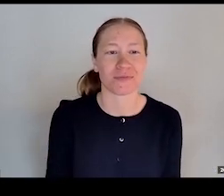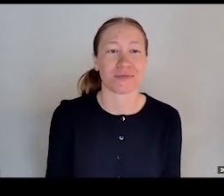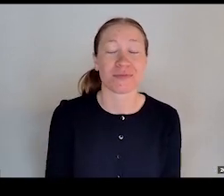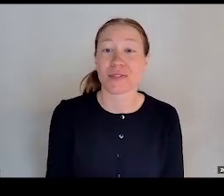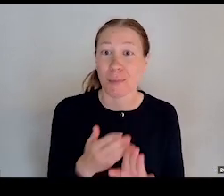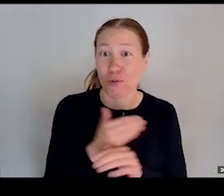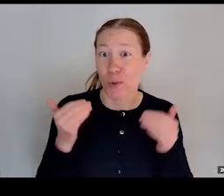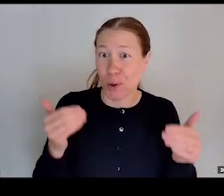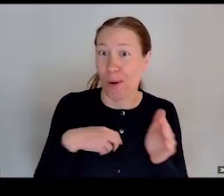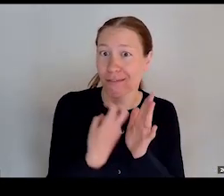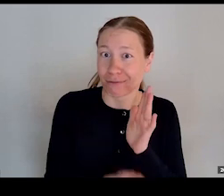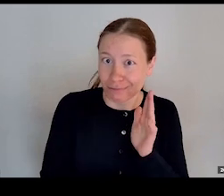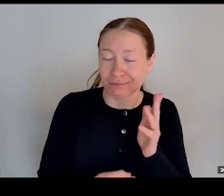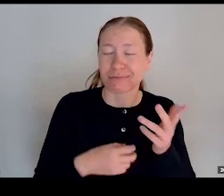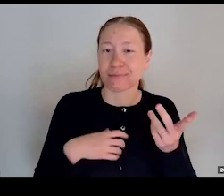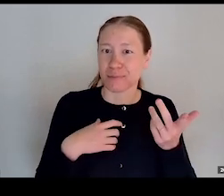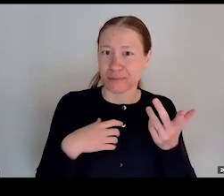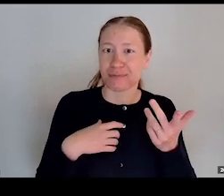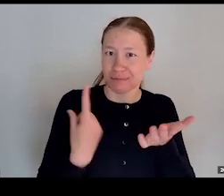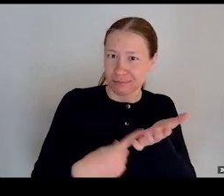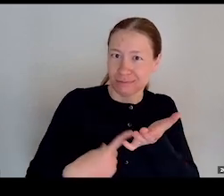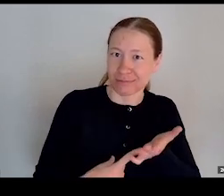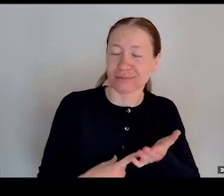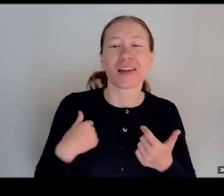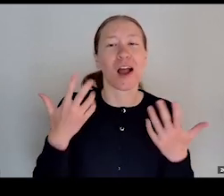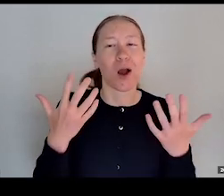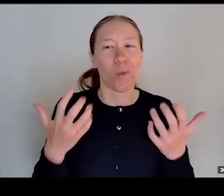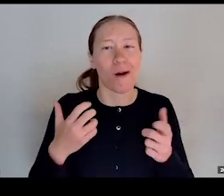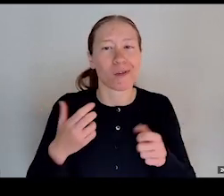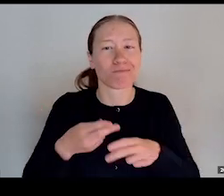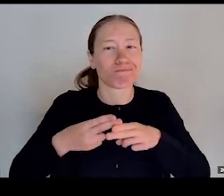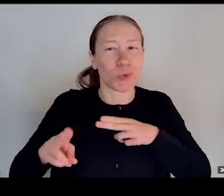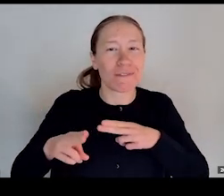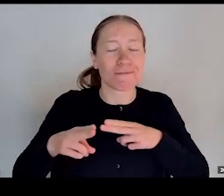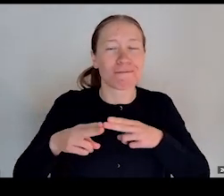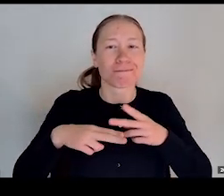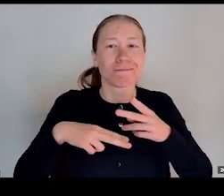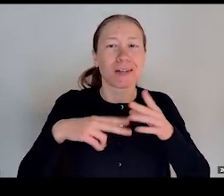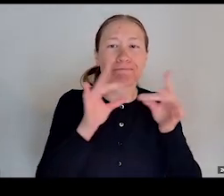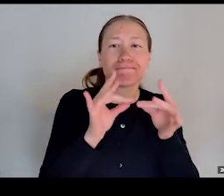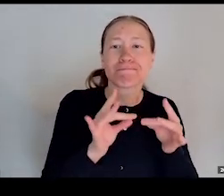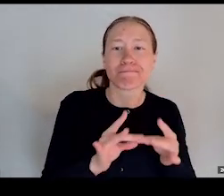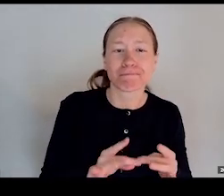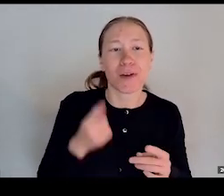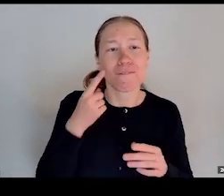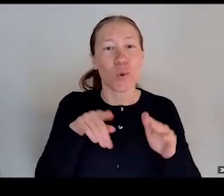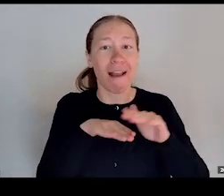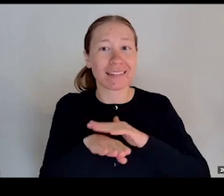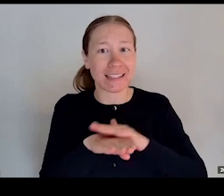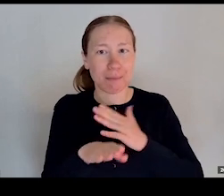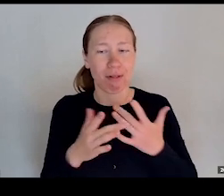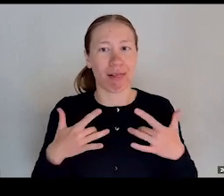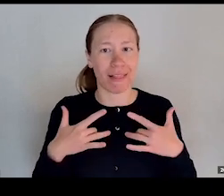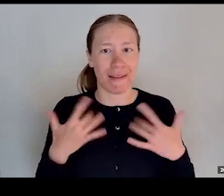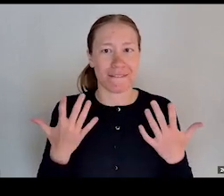Before going into the topics that I discussed on the agenda, I do want to do a brief overview of the Accessible Event Planning Part 1 that